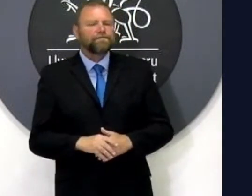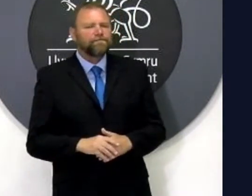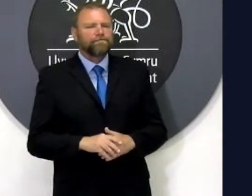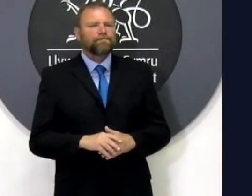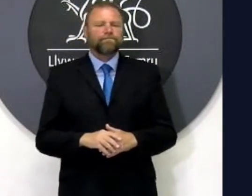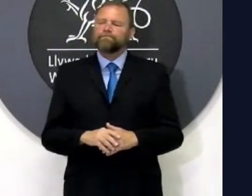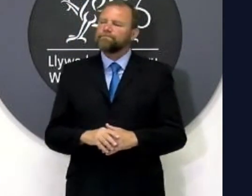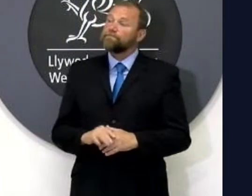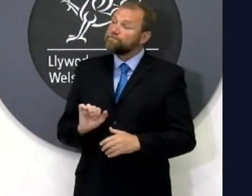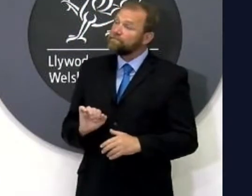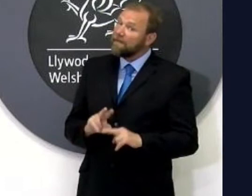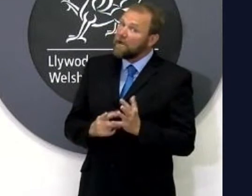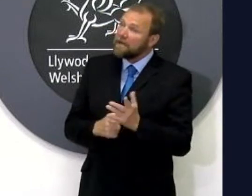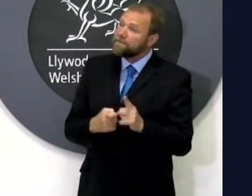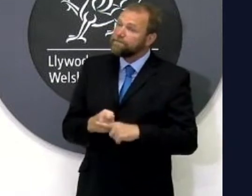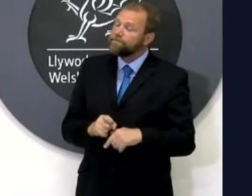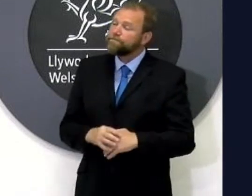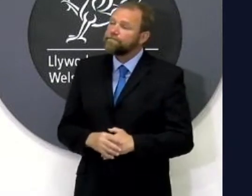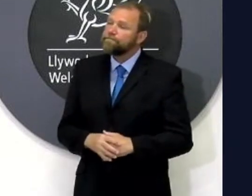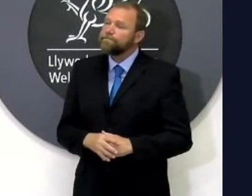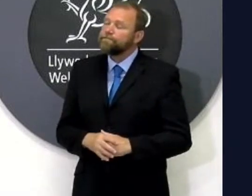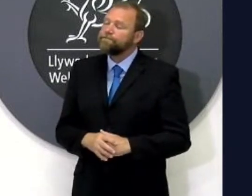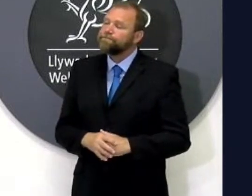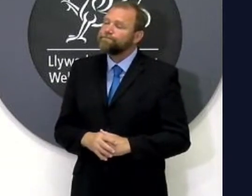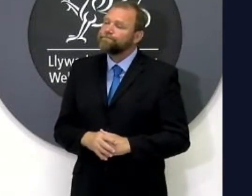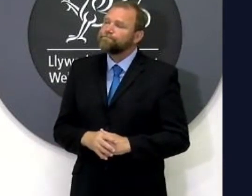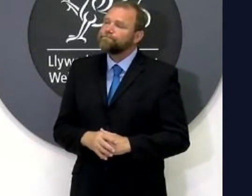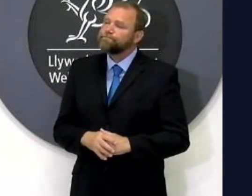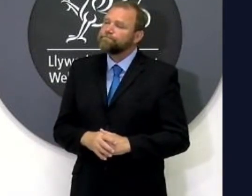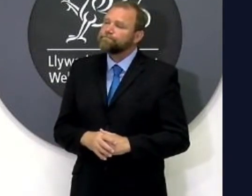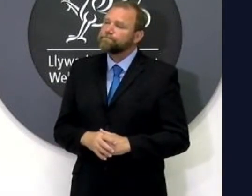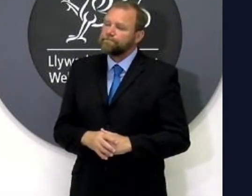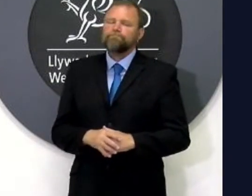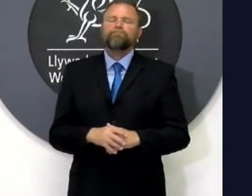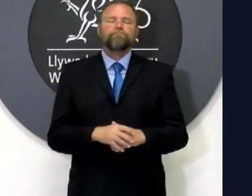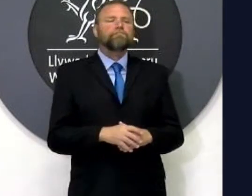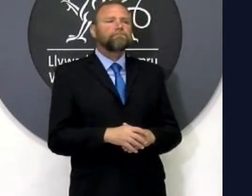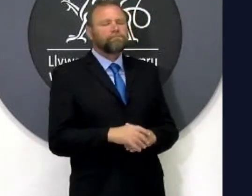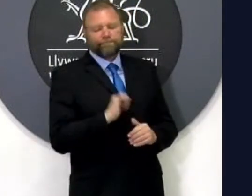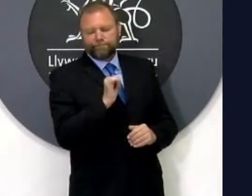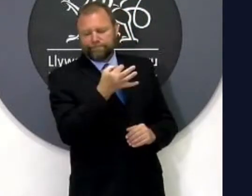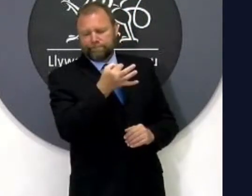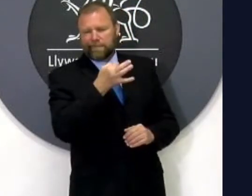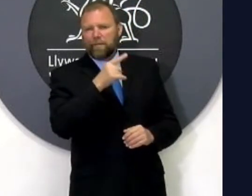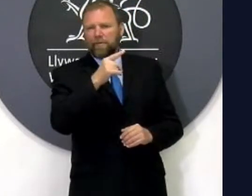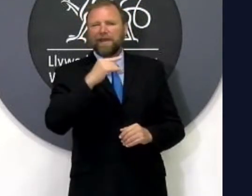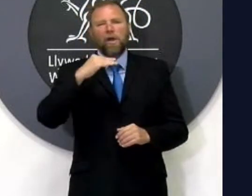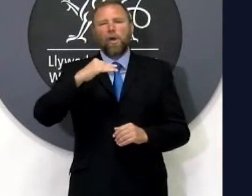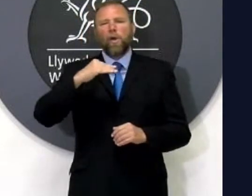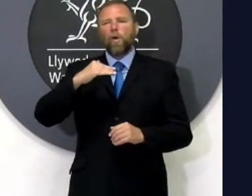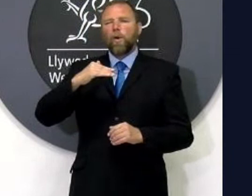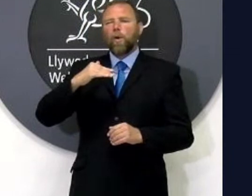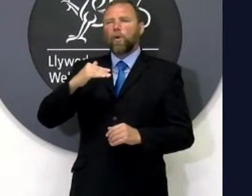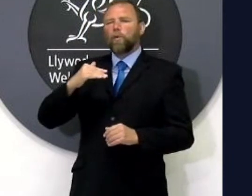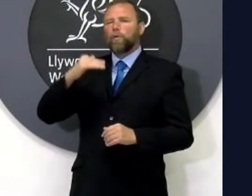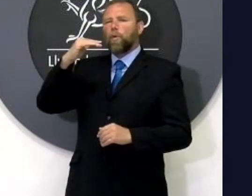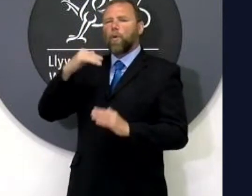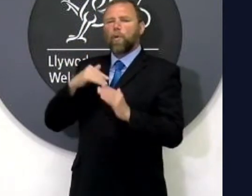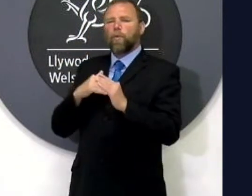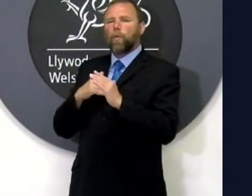world. Rob, on the question of the northwest in general, northwest of England in